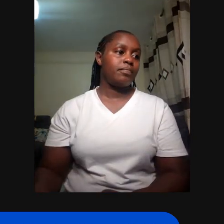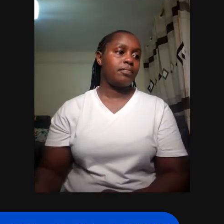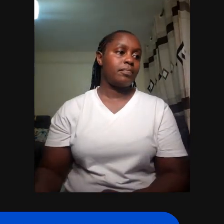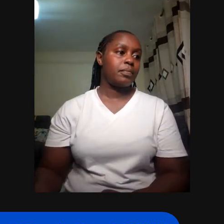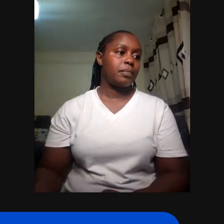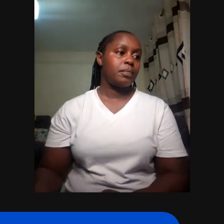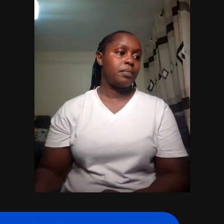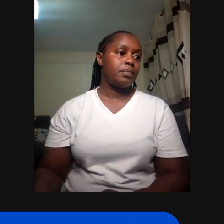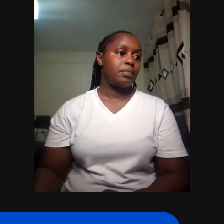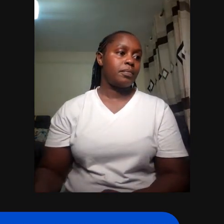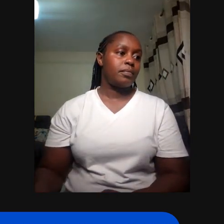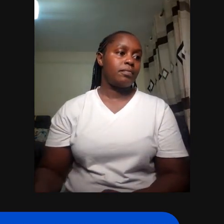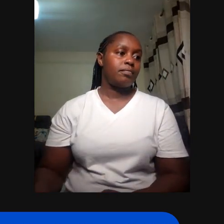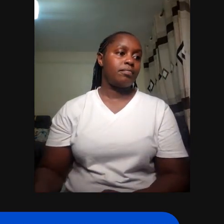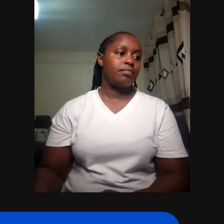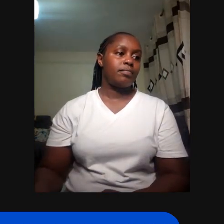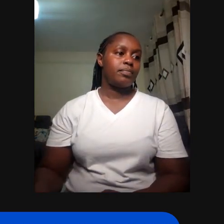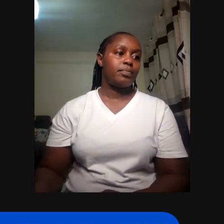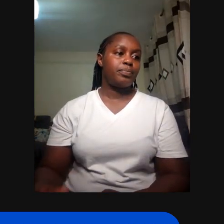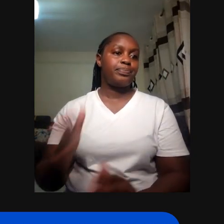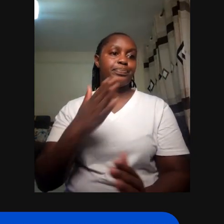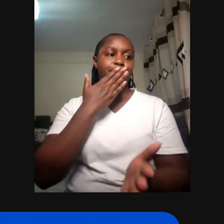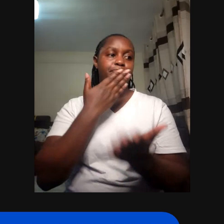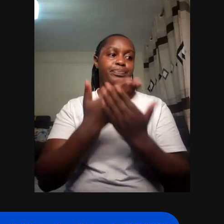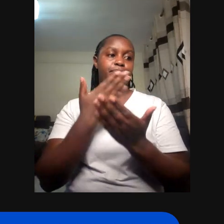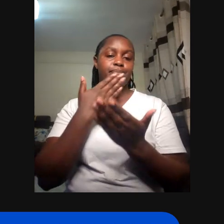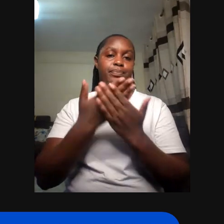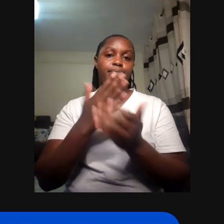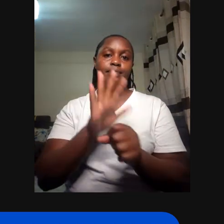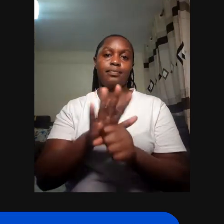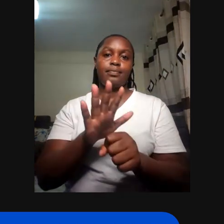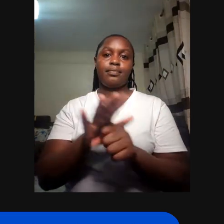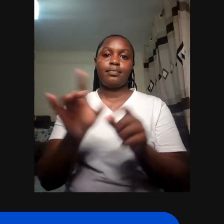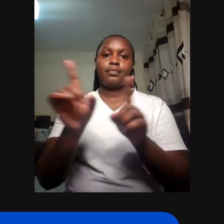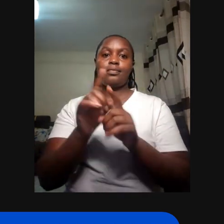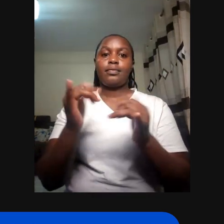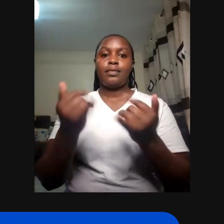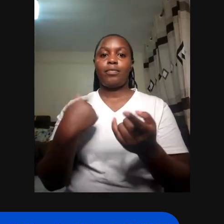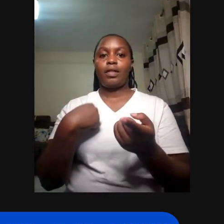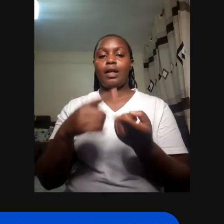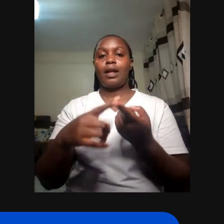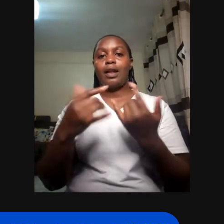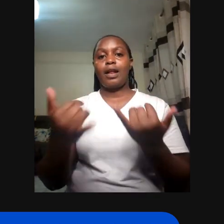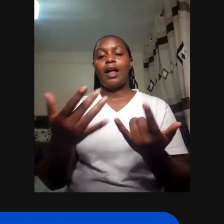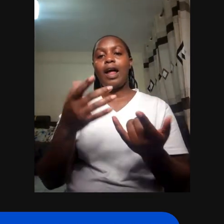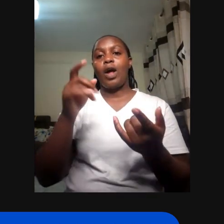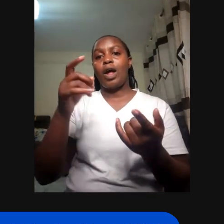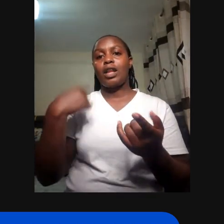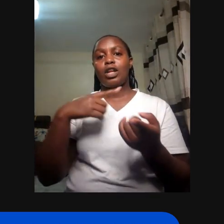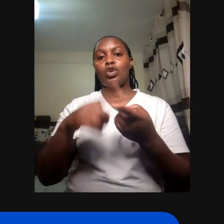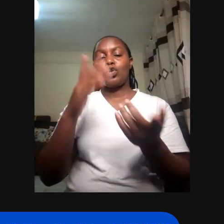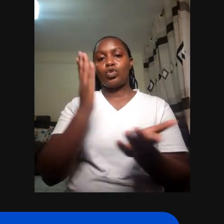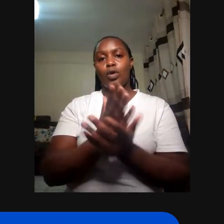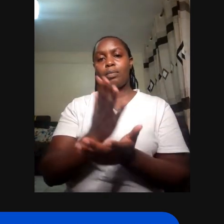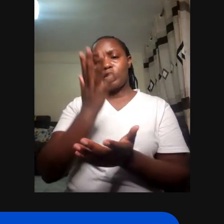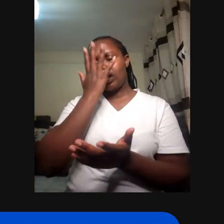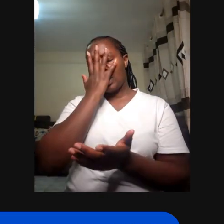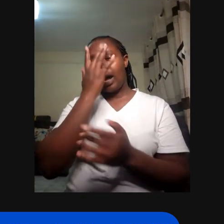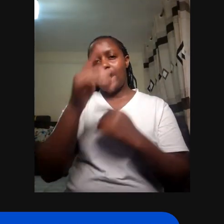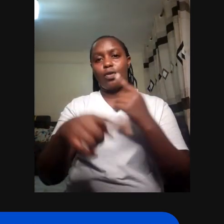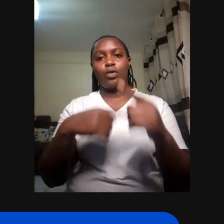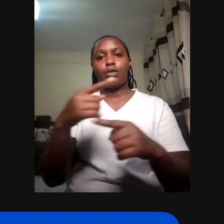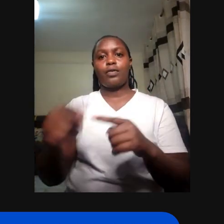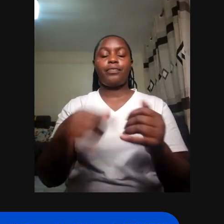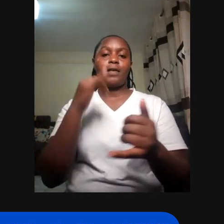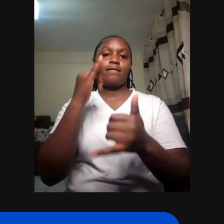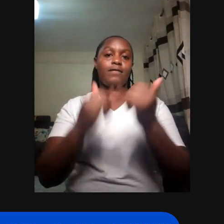much, Jerry. I will try to tame my fear and take that bold step. Yes.